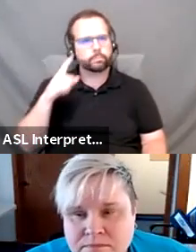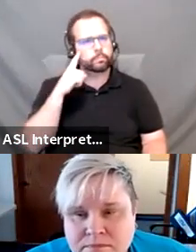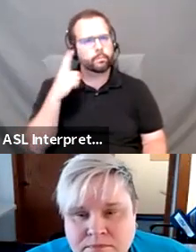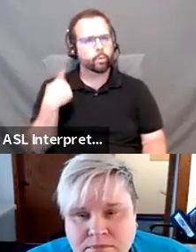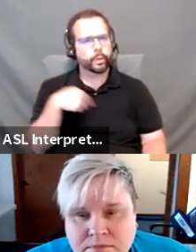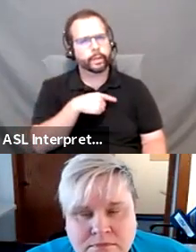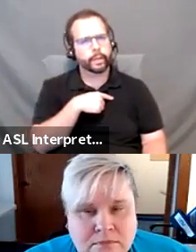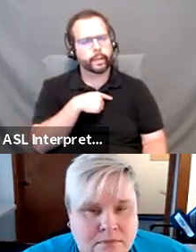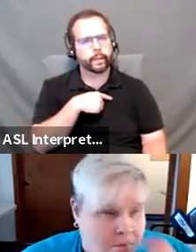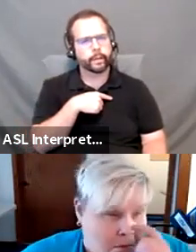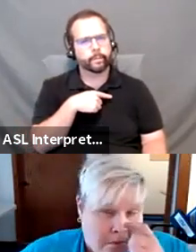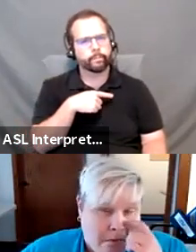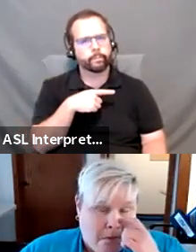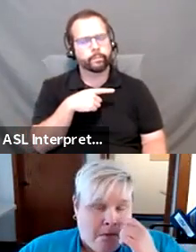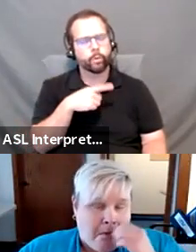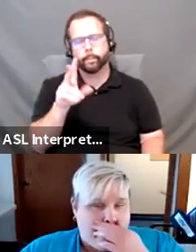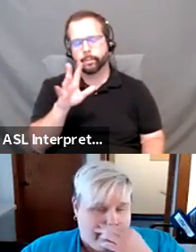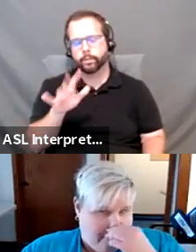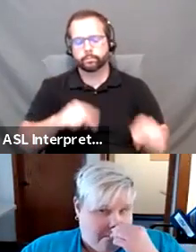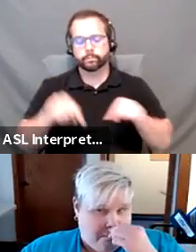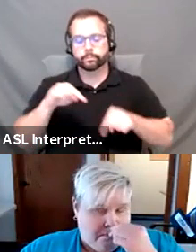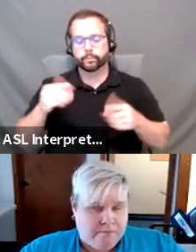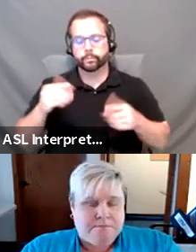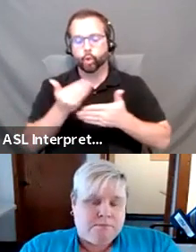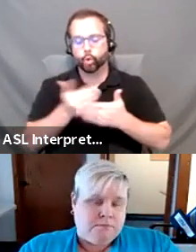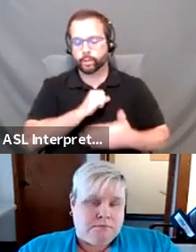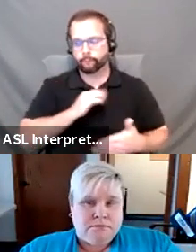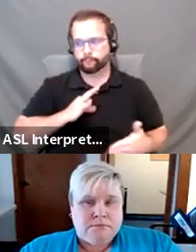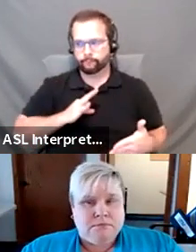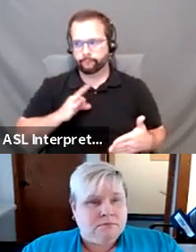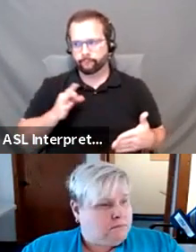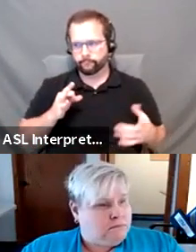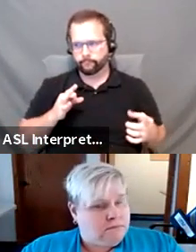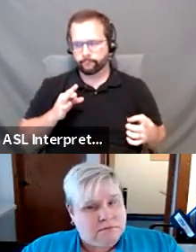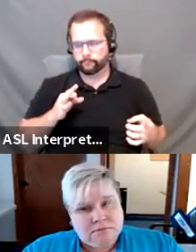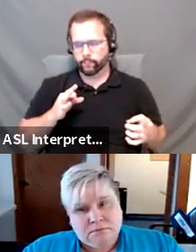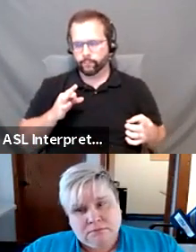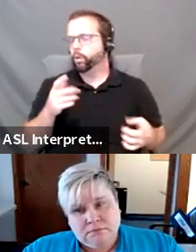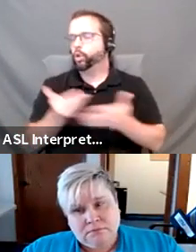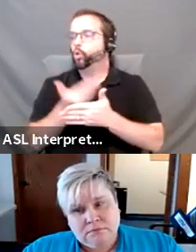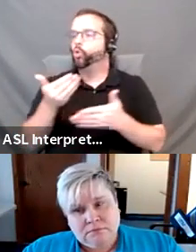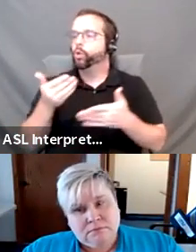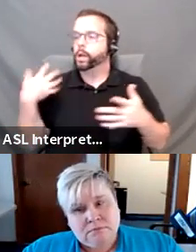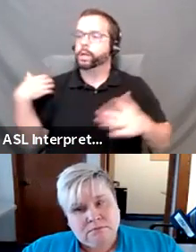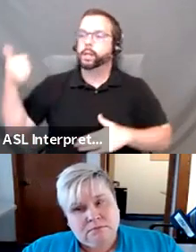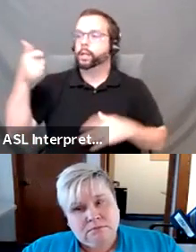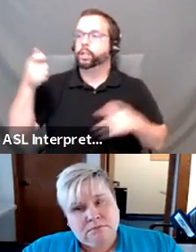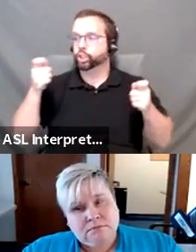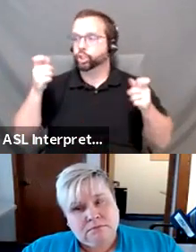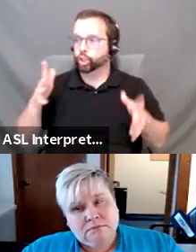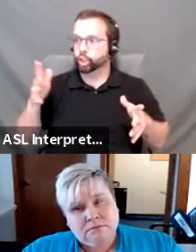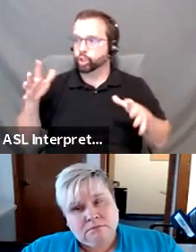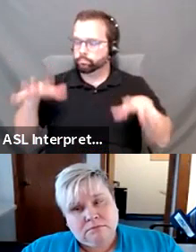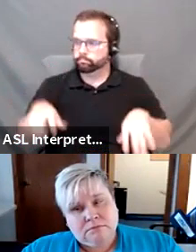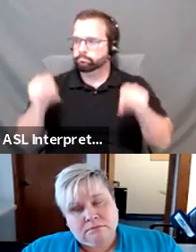we've had a lot of new staff over since our new executive director stepped in, and I stepped in as the assistant director. We had to fill